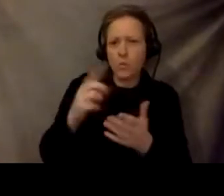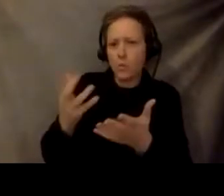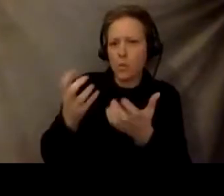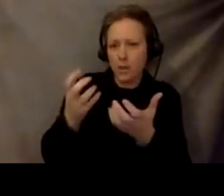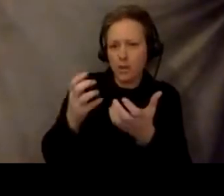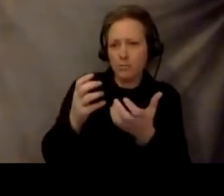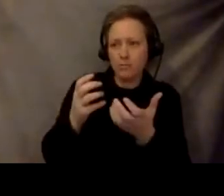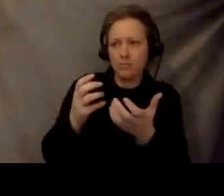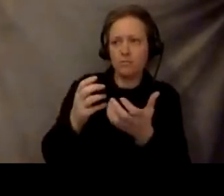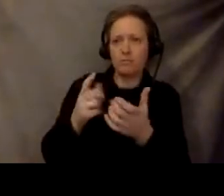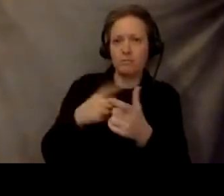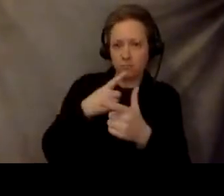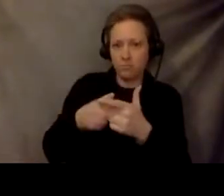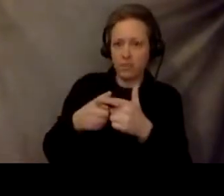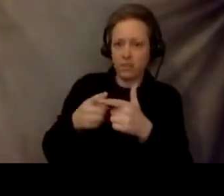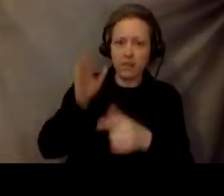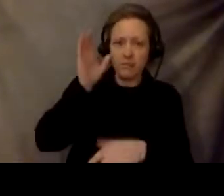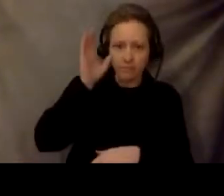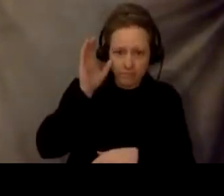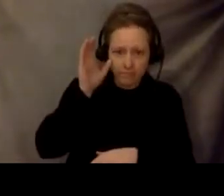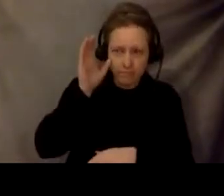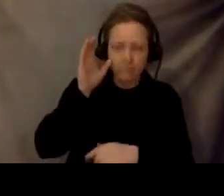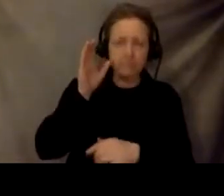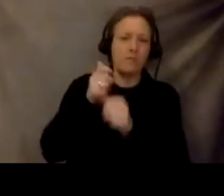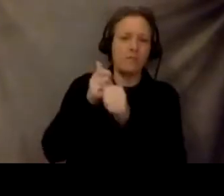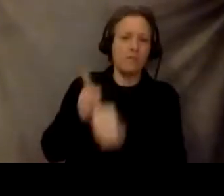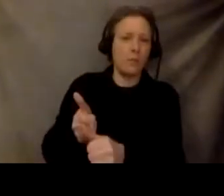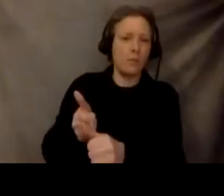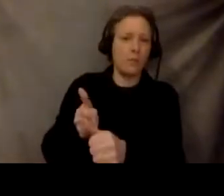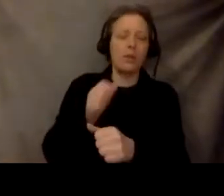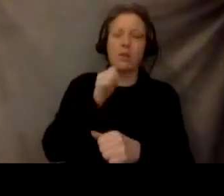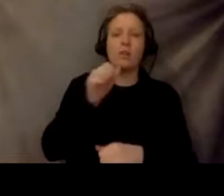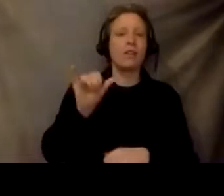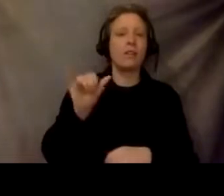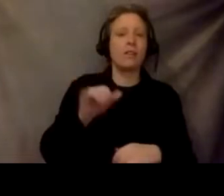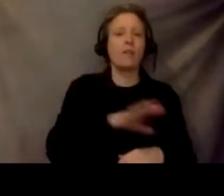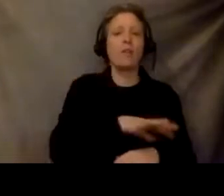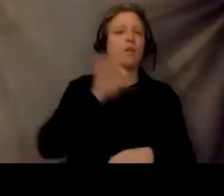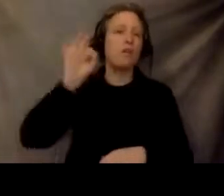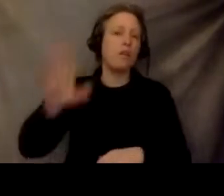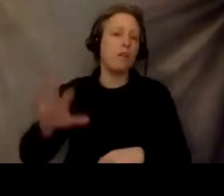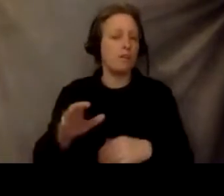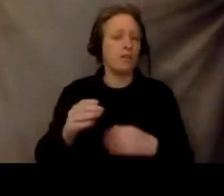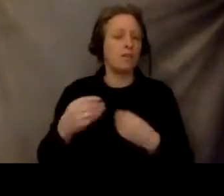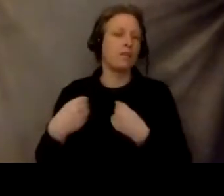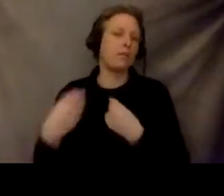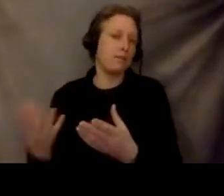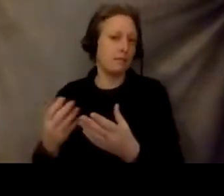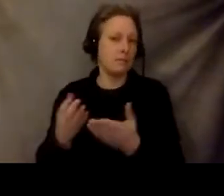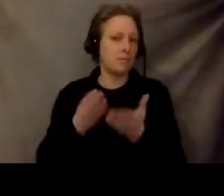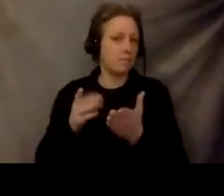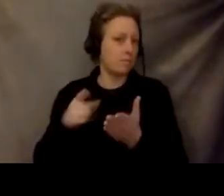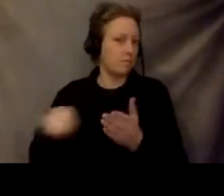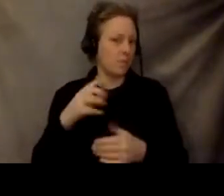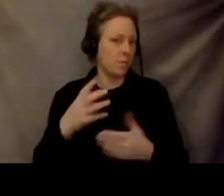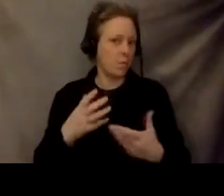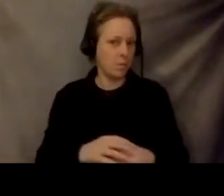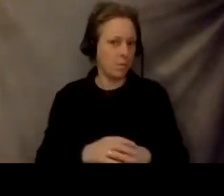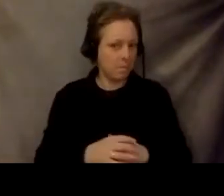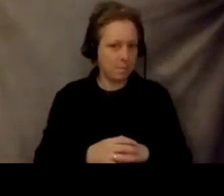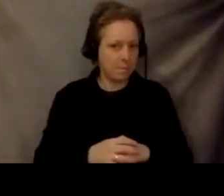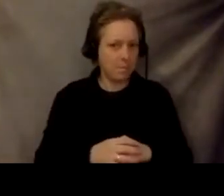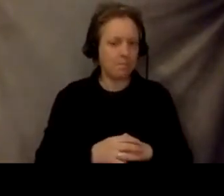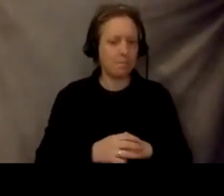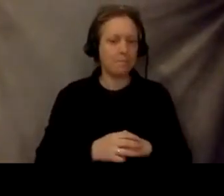and without some kind of an understanding. That's my basic tenet. I know that's strange to a lot of people. That's a really weird kind